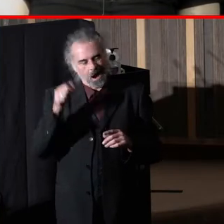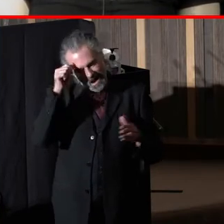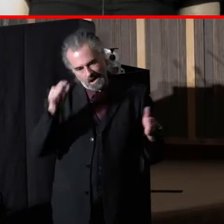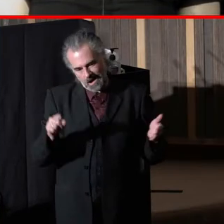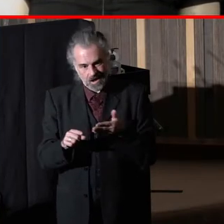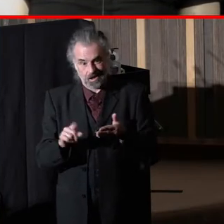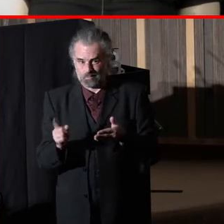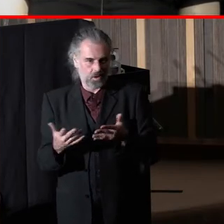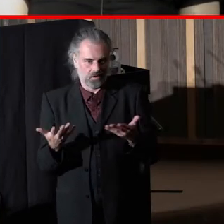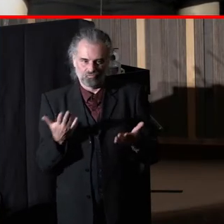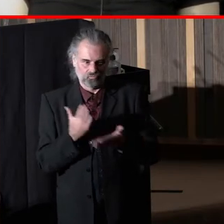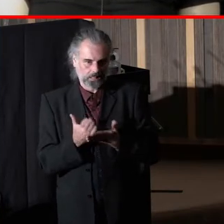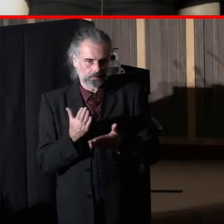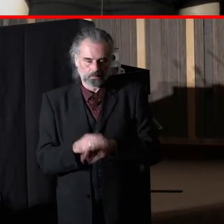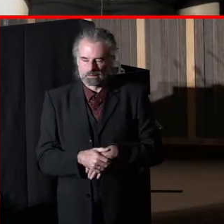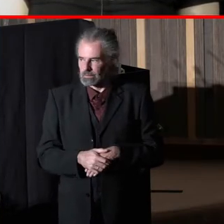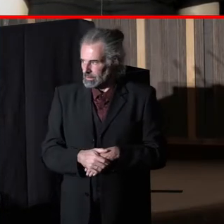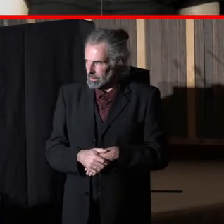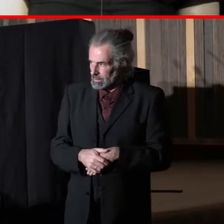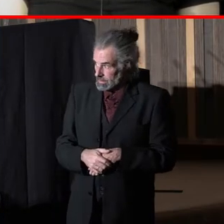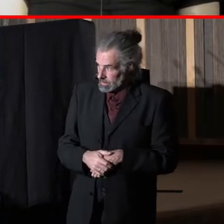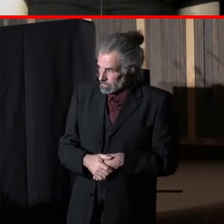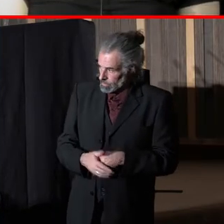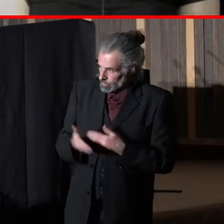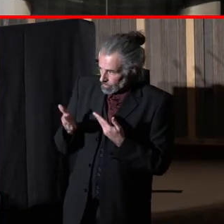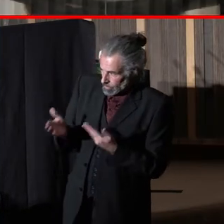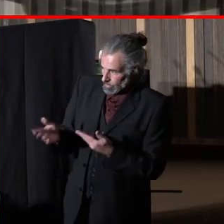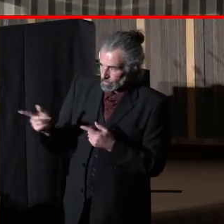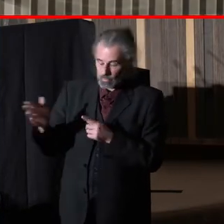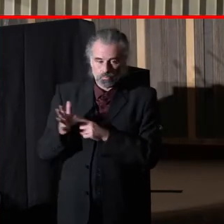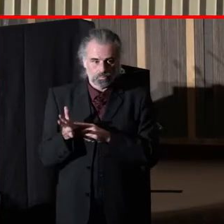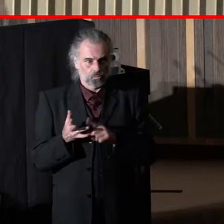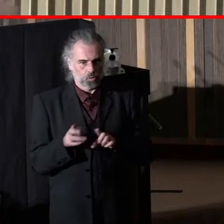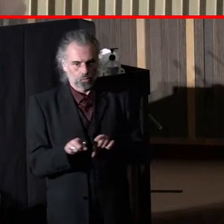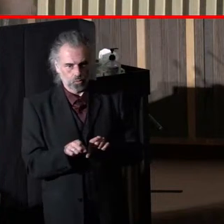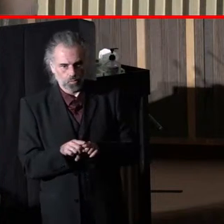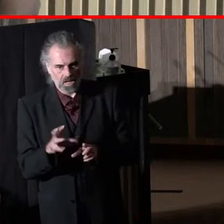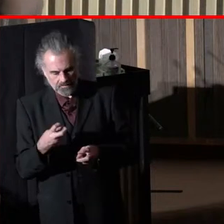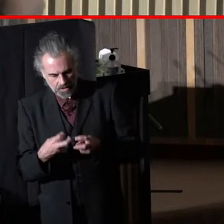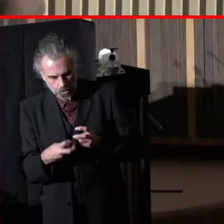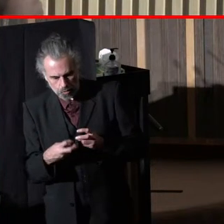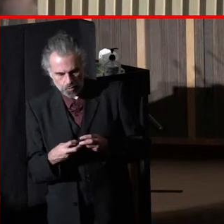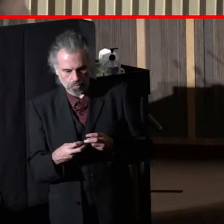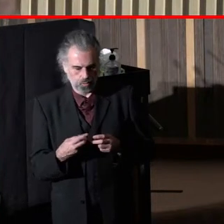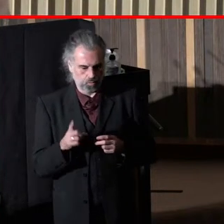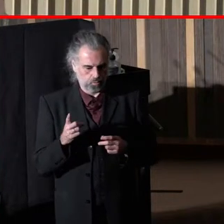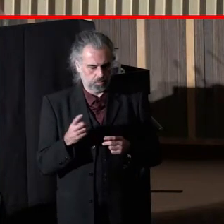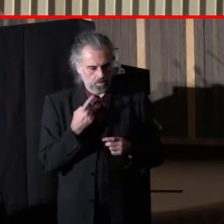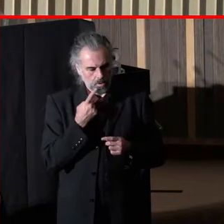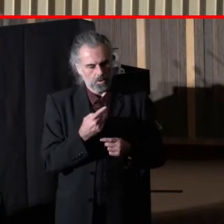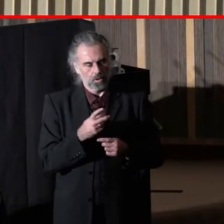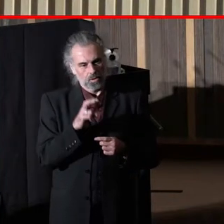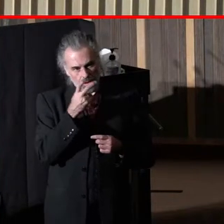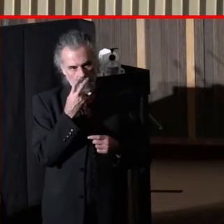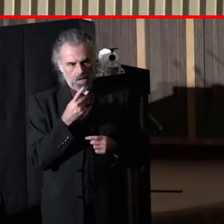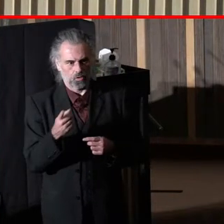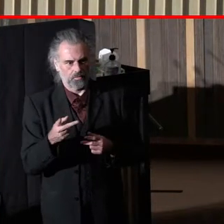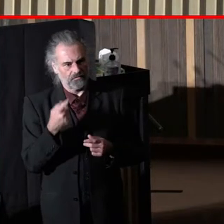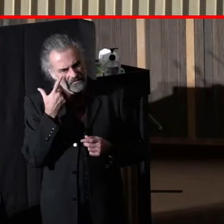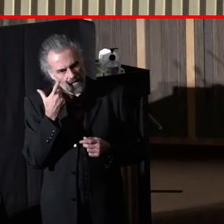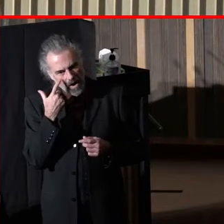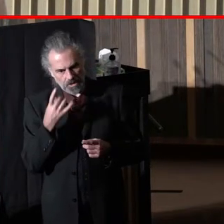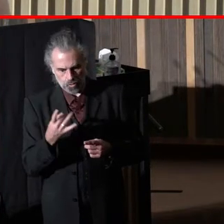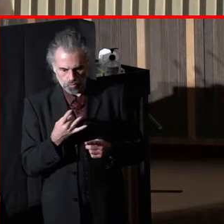there? Joe, for you as well, I mean, are the sorts of issues that were raised tonight similar ones that you